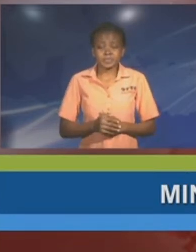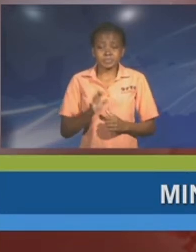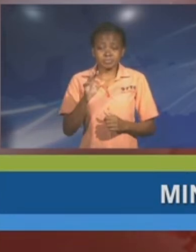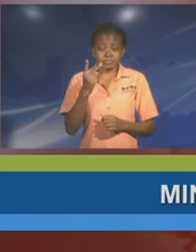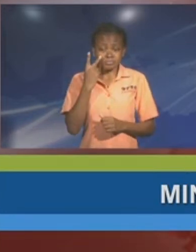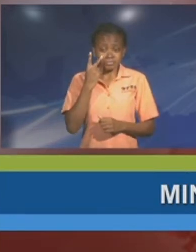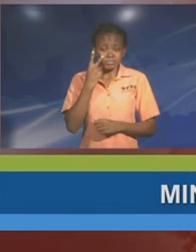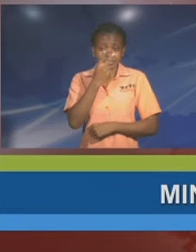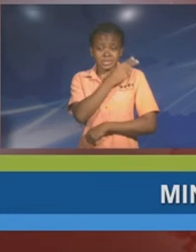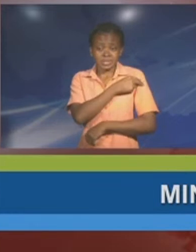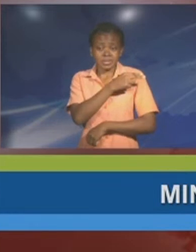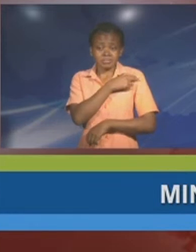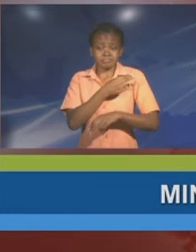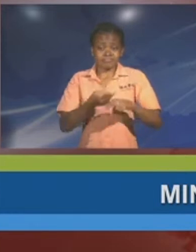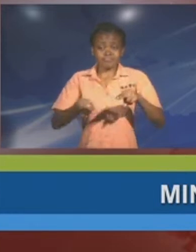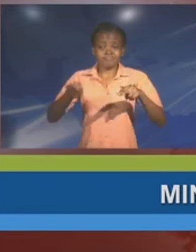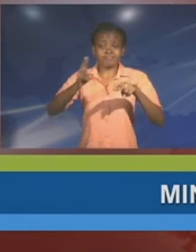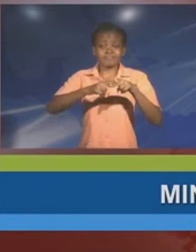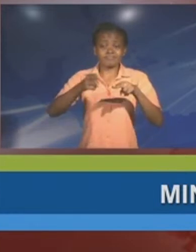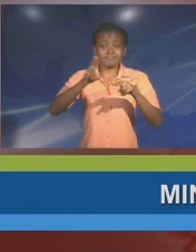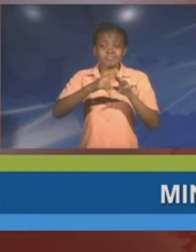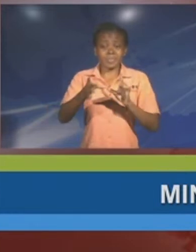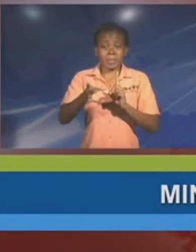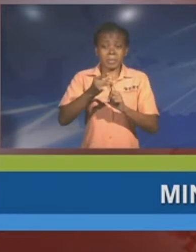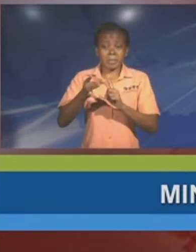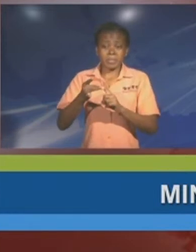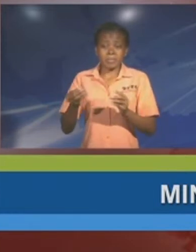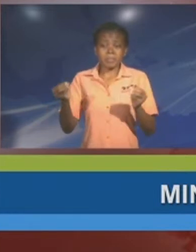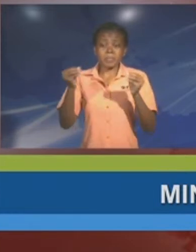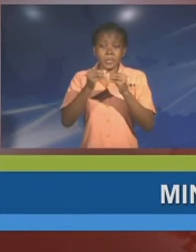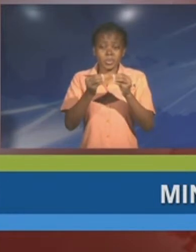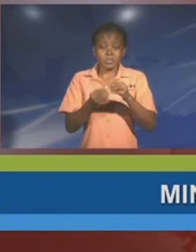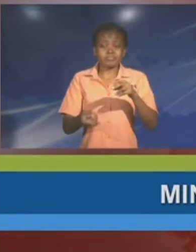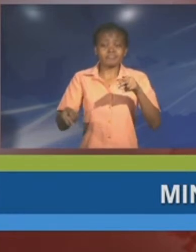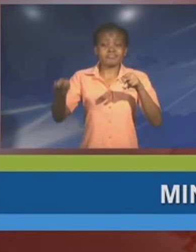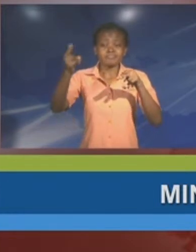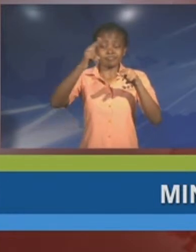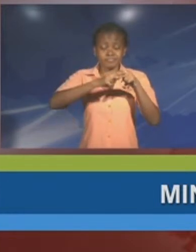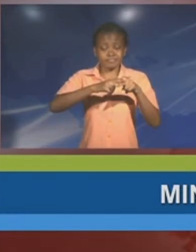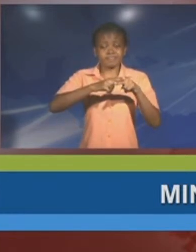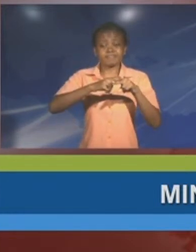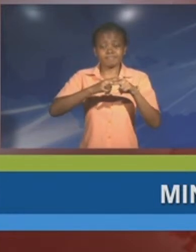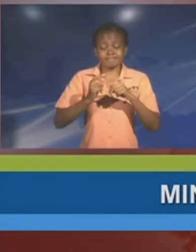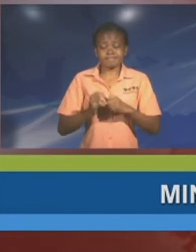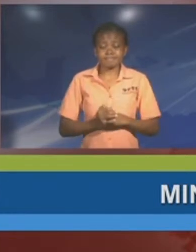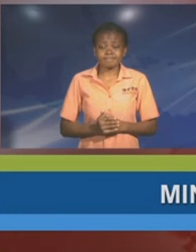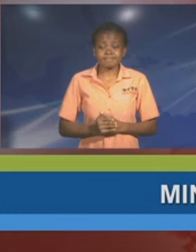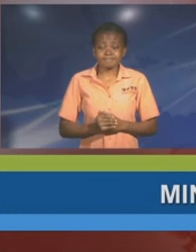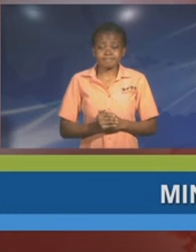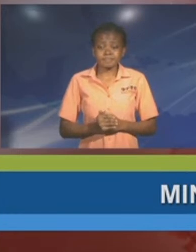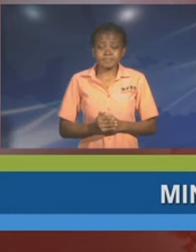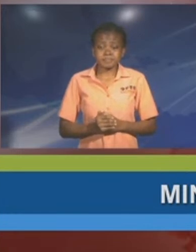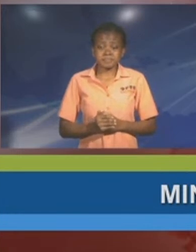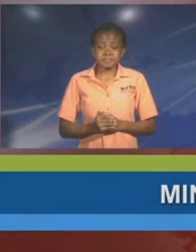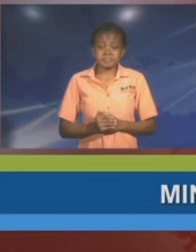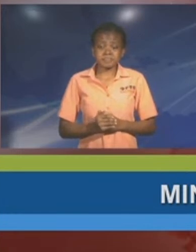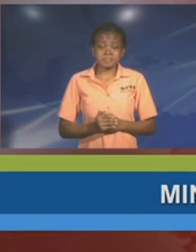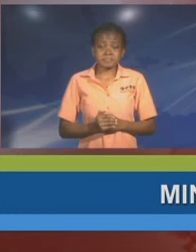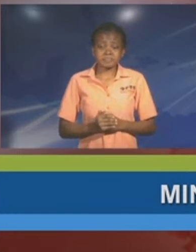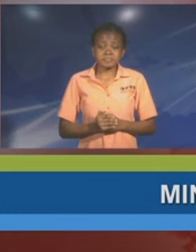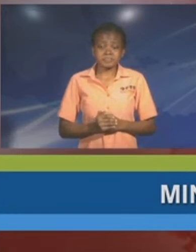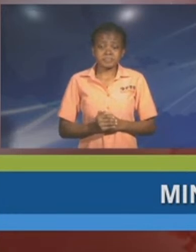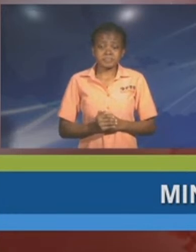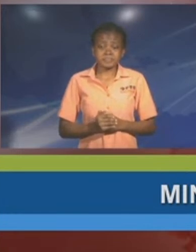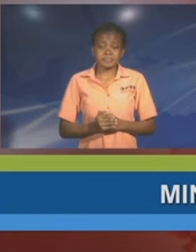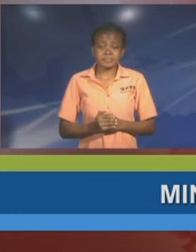hospitalizations are increasing as well. And Dr. Richards will go into some detail with regards to the hospitalization. In terms of our variants of